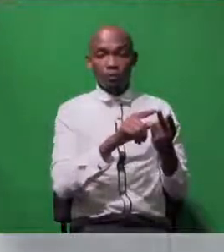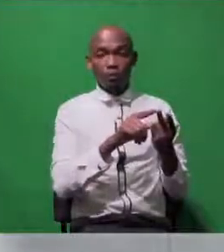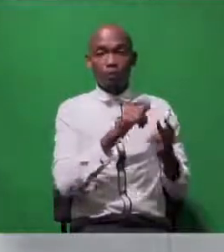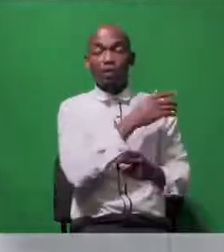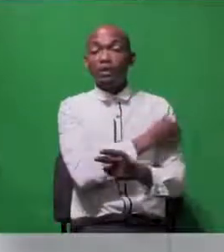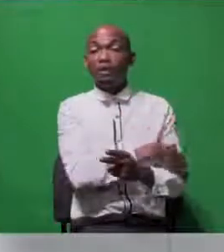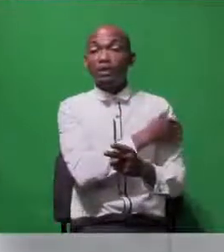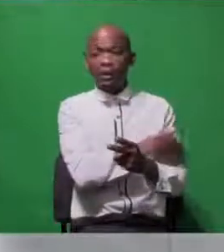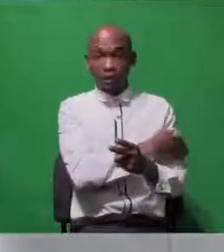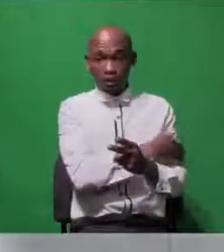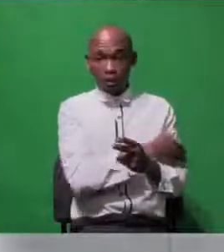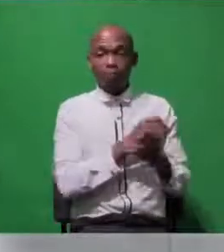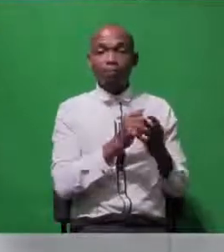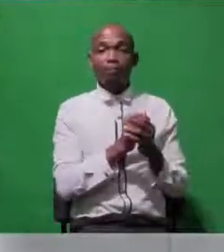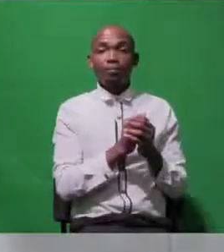services.